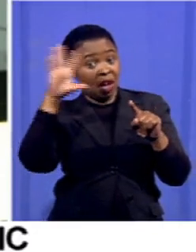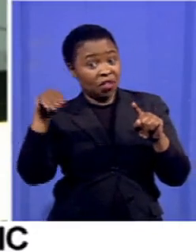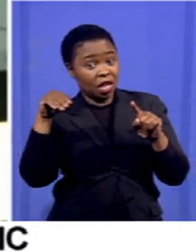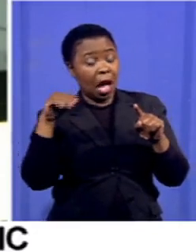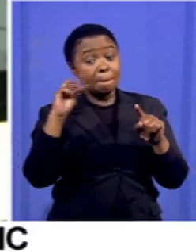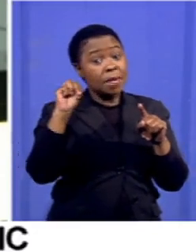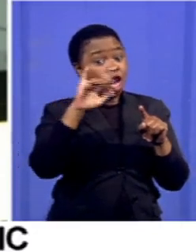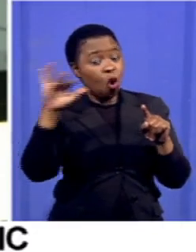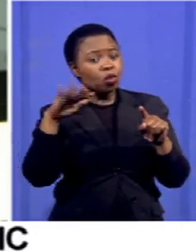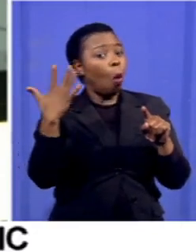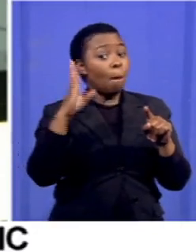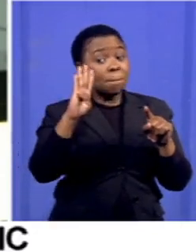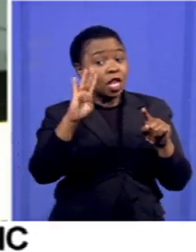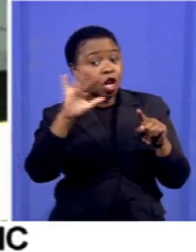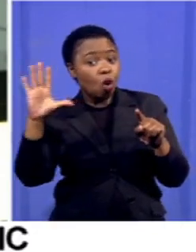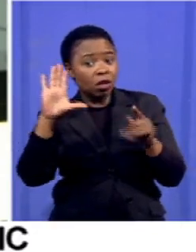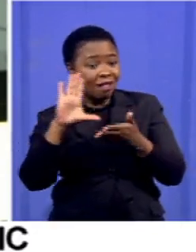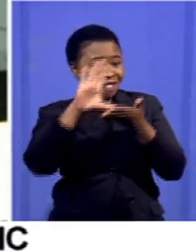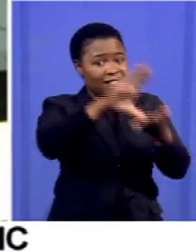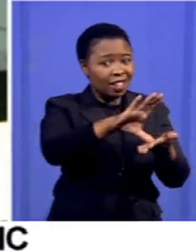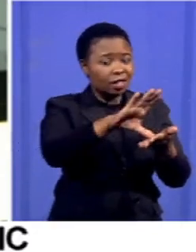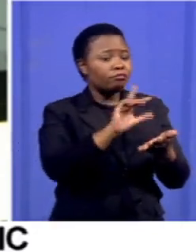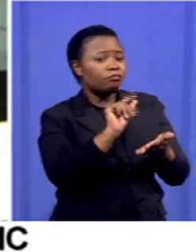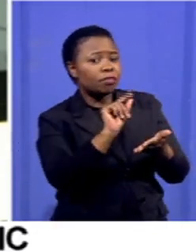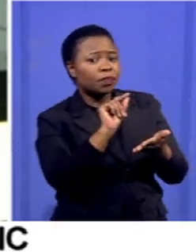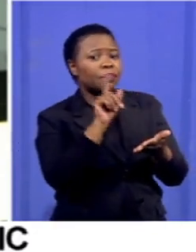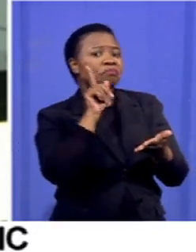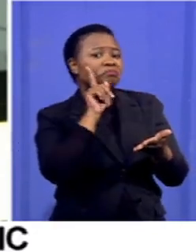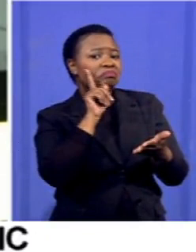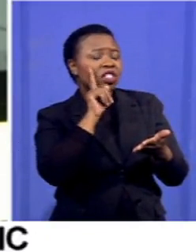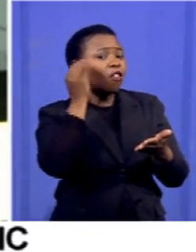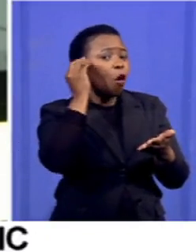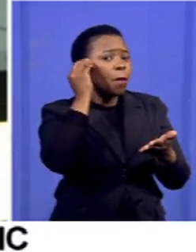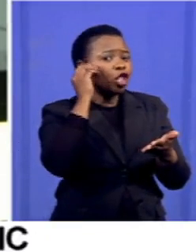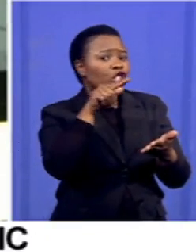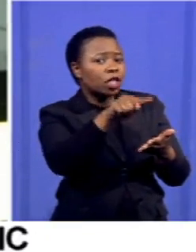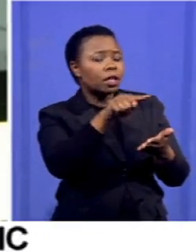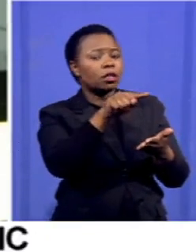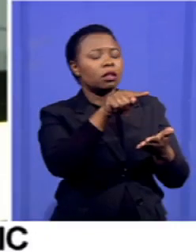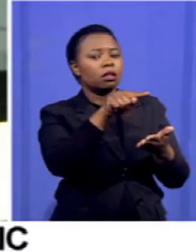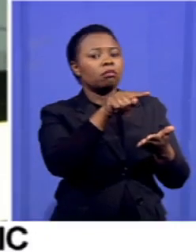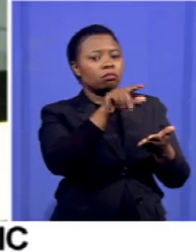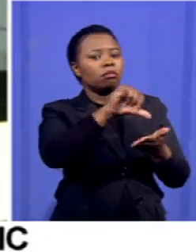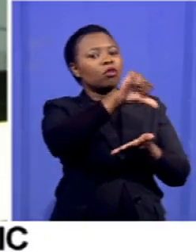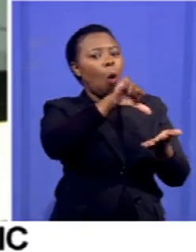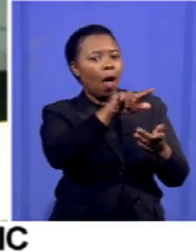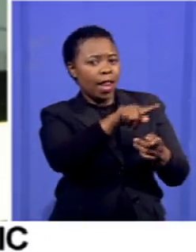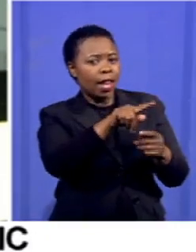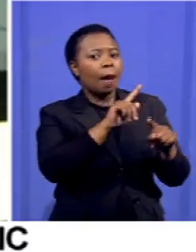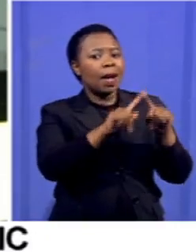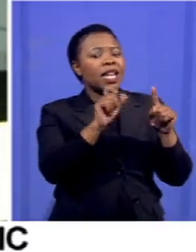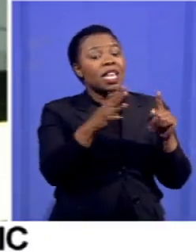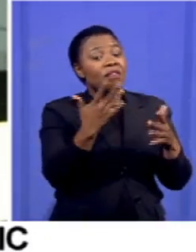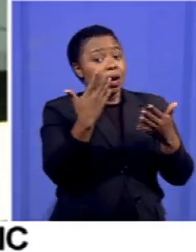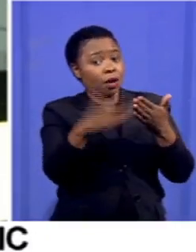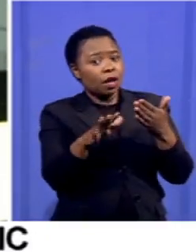millions, perhaps billions, in exploring these things, only to find that down the line, if we have surplus of them, we can't